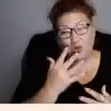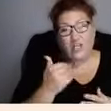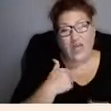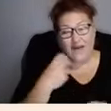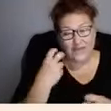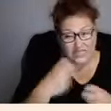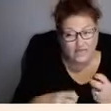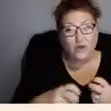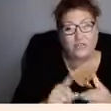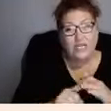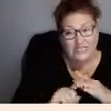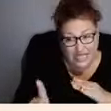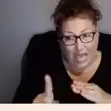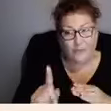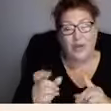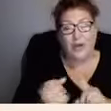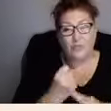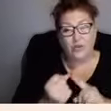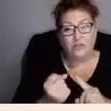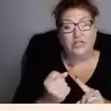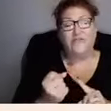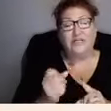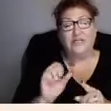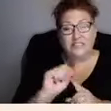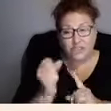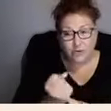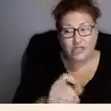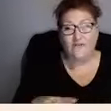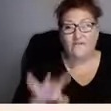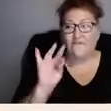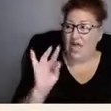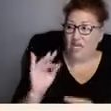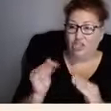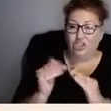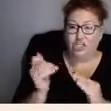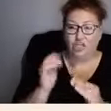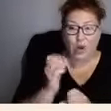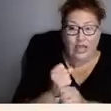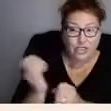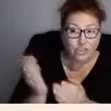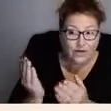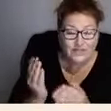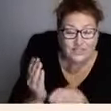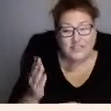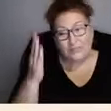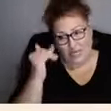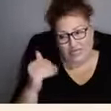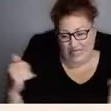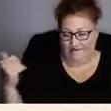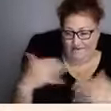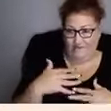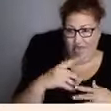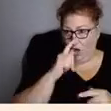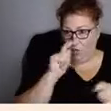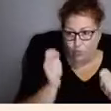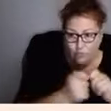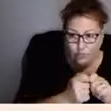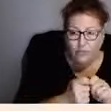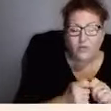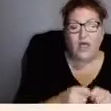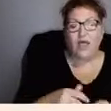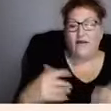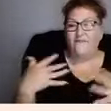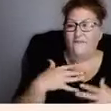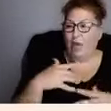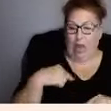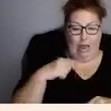abusive situations, finding justice, or getting services because they fear retribution. They fear that they can't take care of